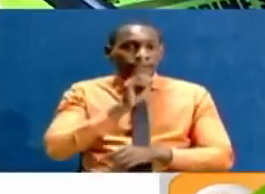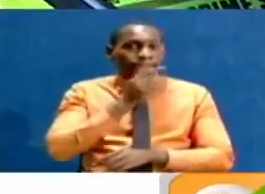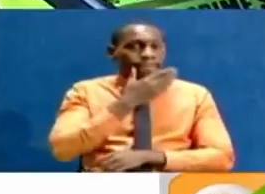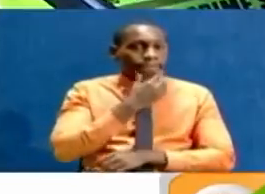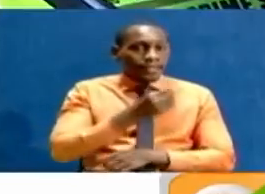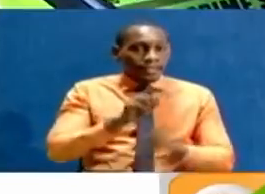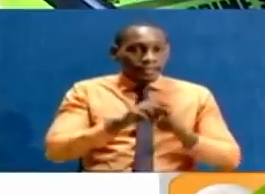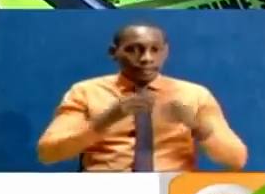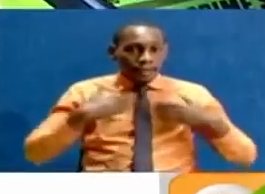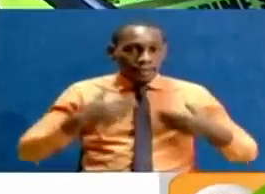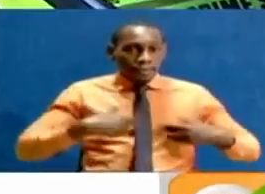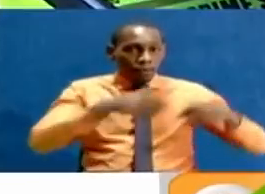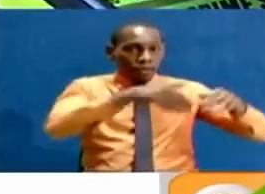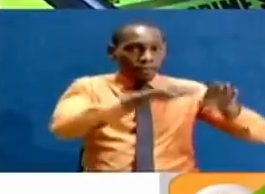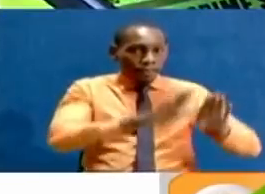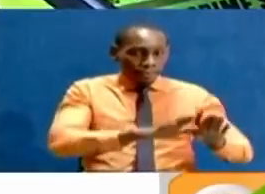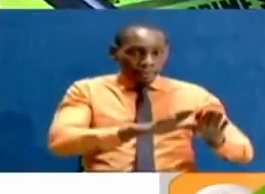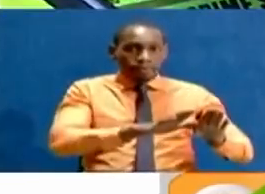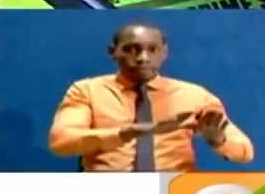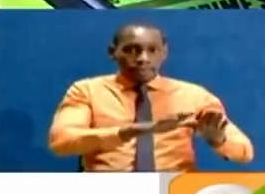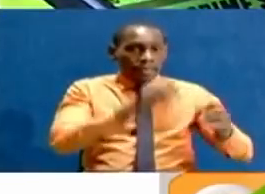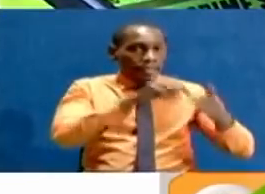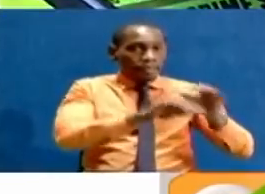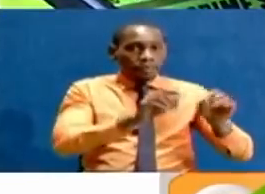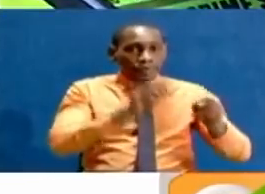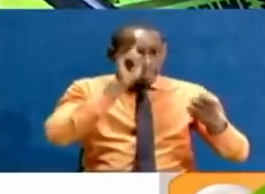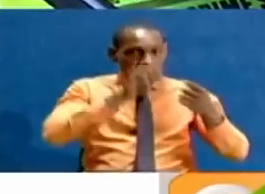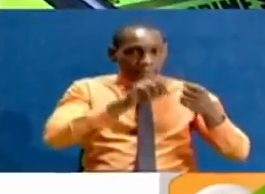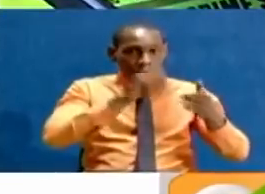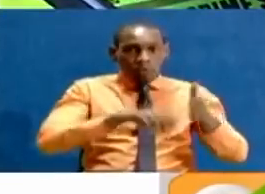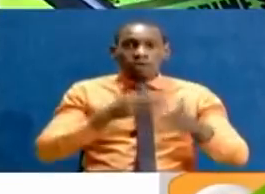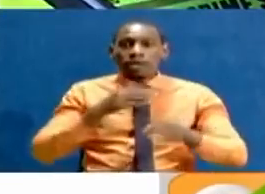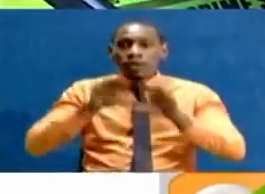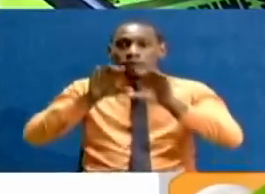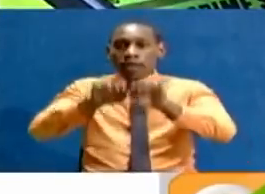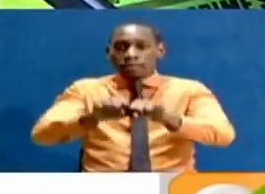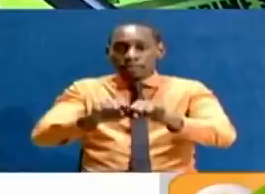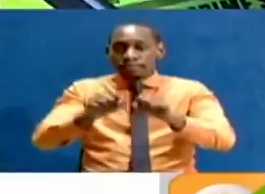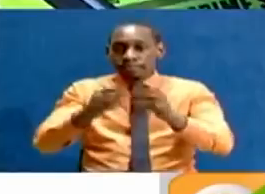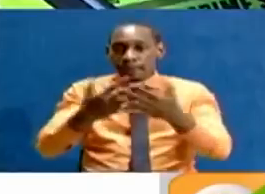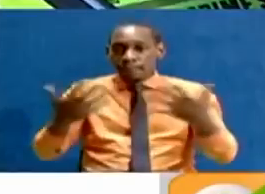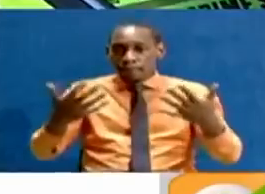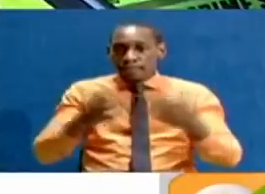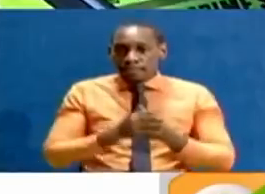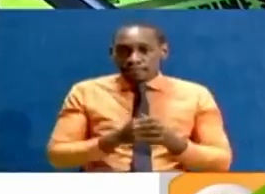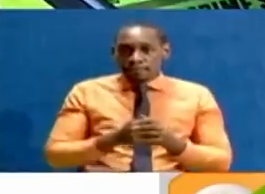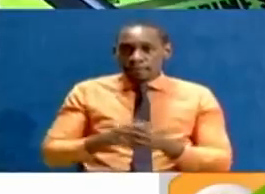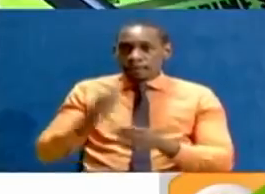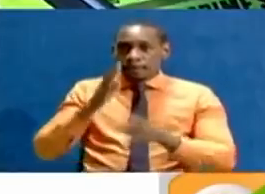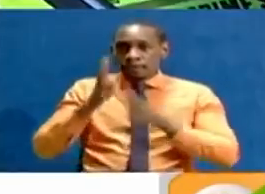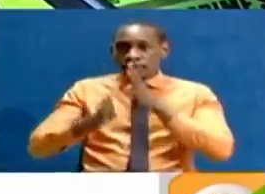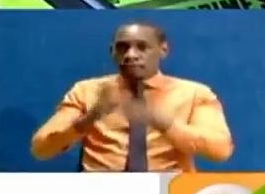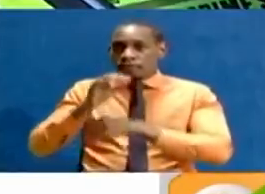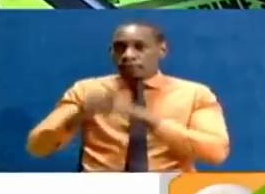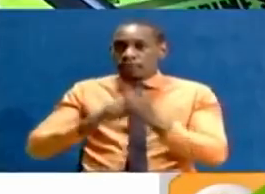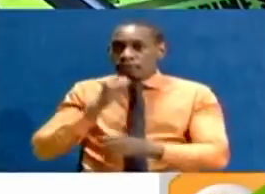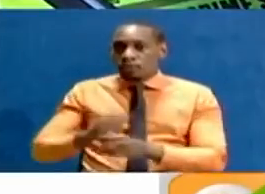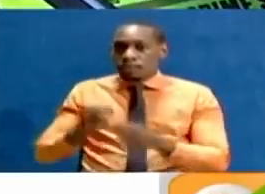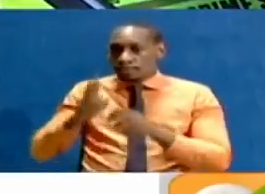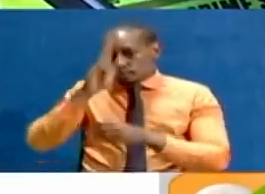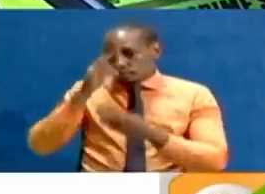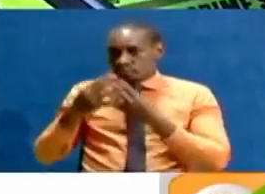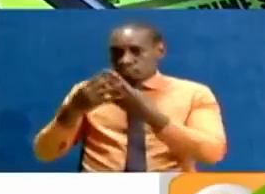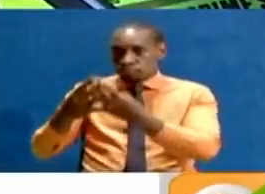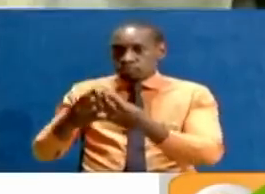father and buried him in a shallow grave with the motive of inheriting his property. Well, the 44-year-old is in police